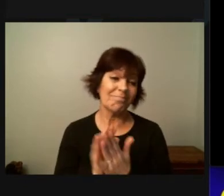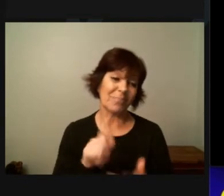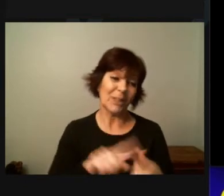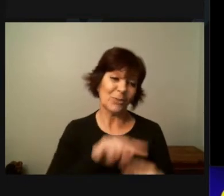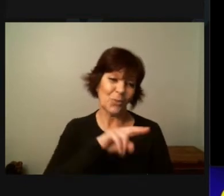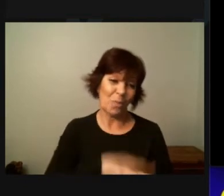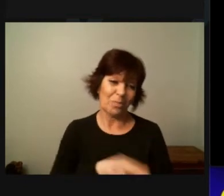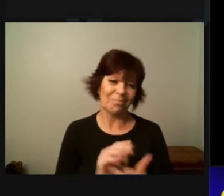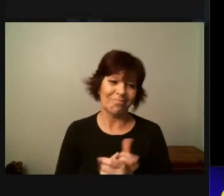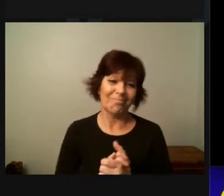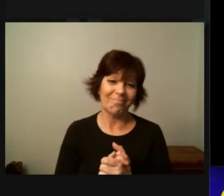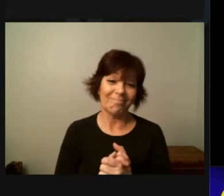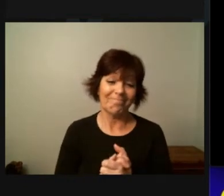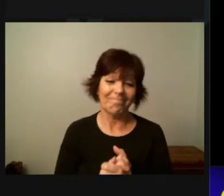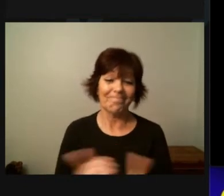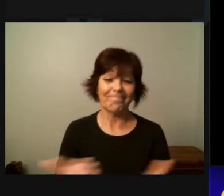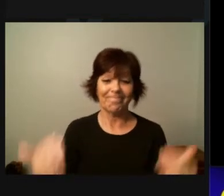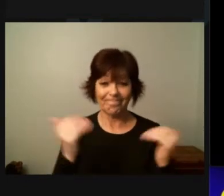Next slide, please.